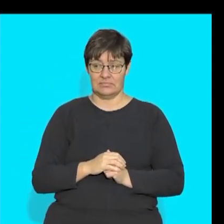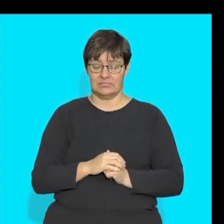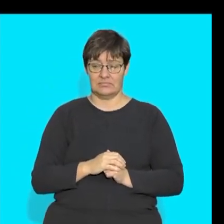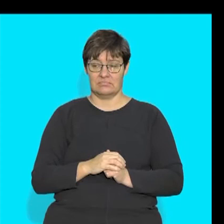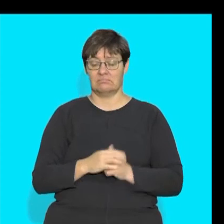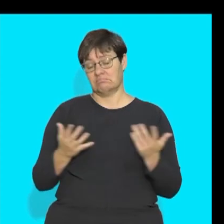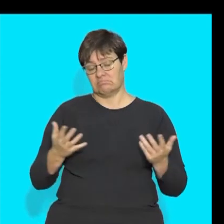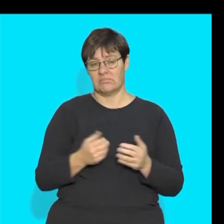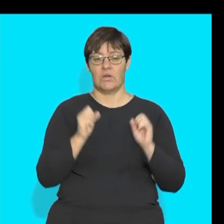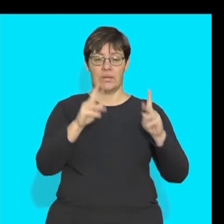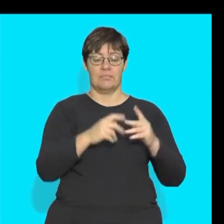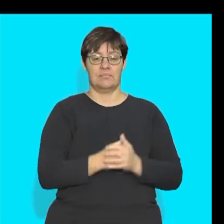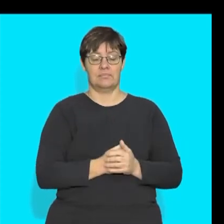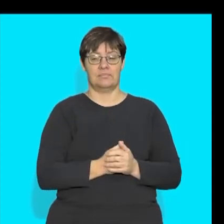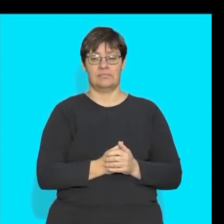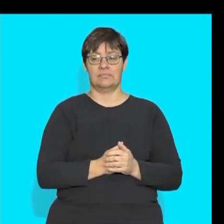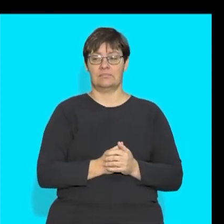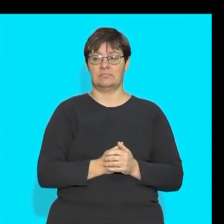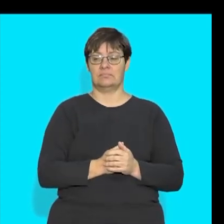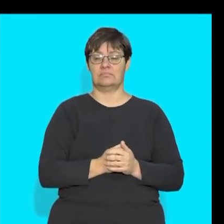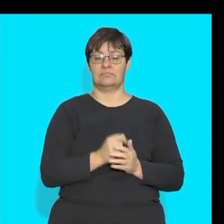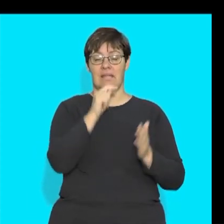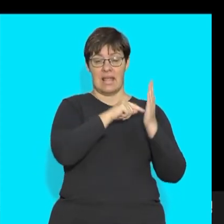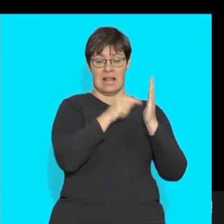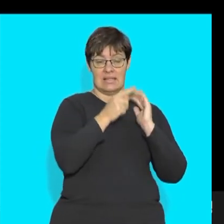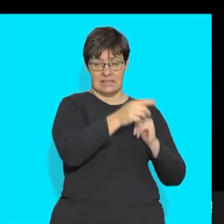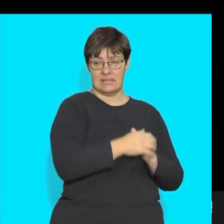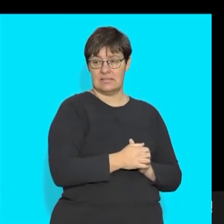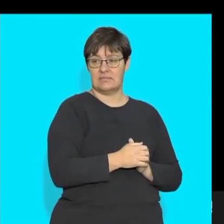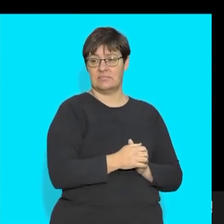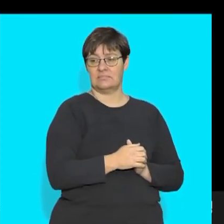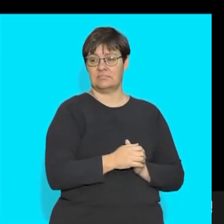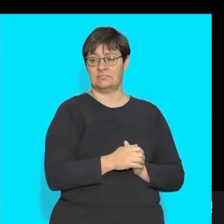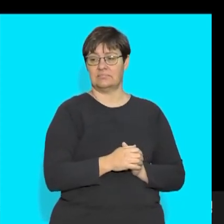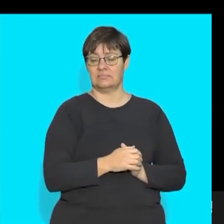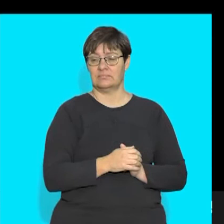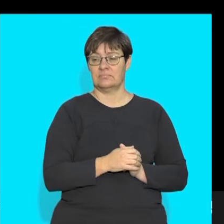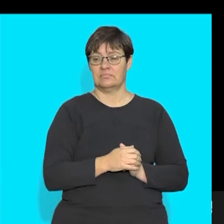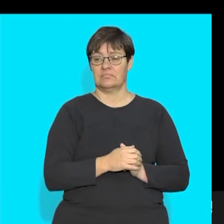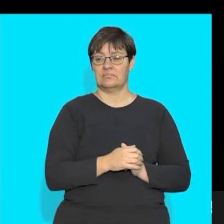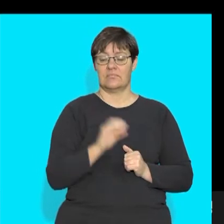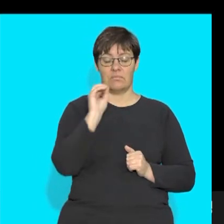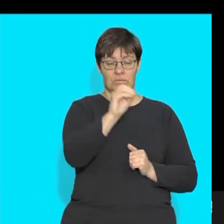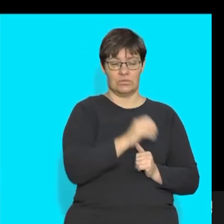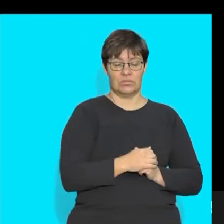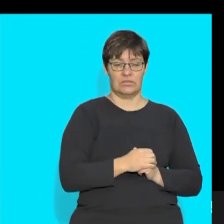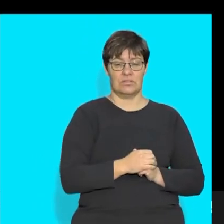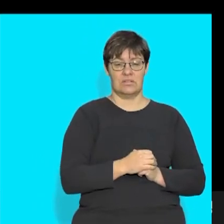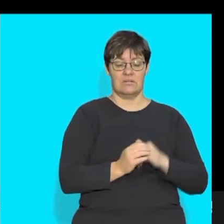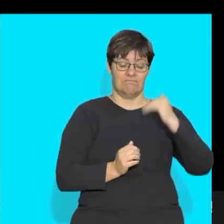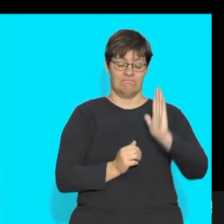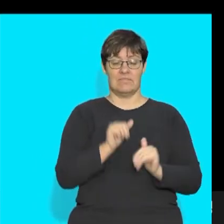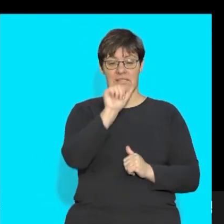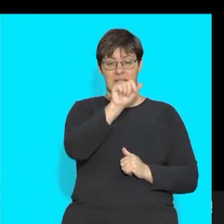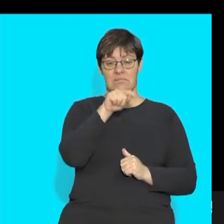the minus 9. Great. We open our calculators, and